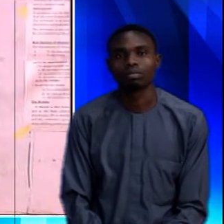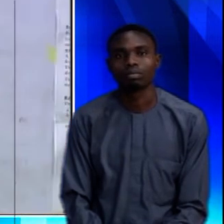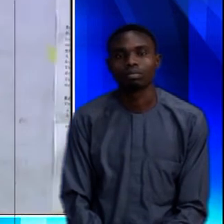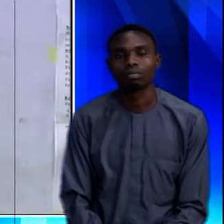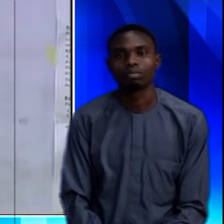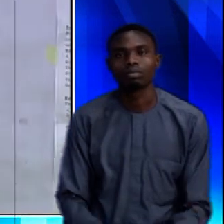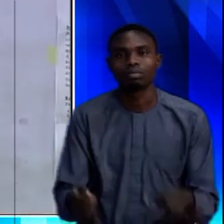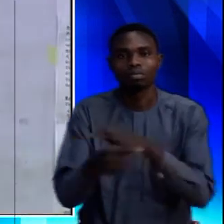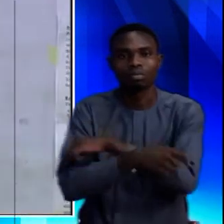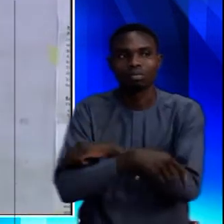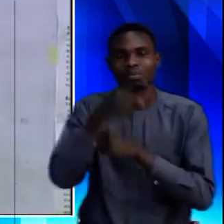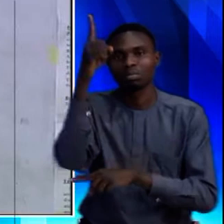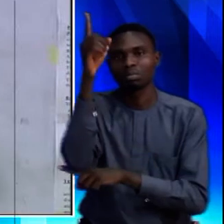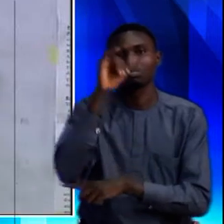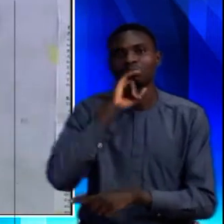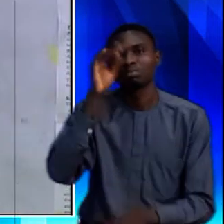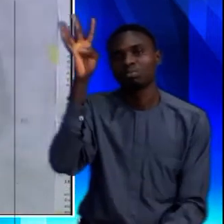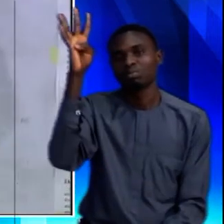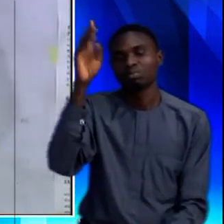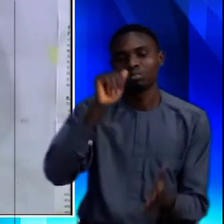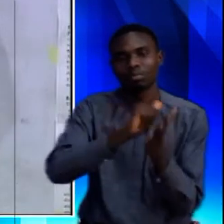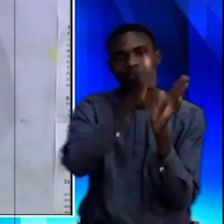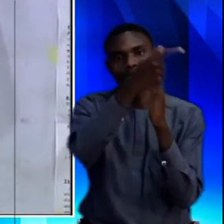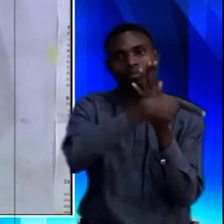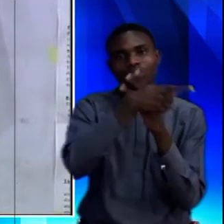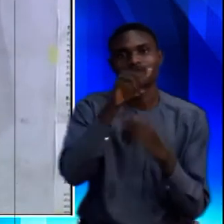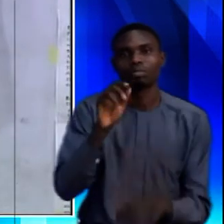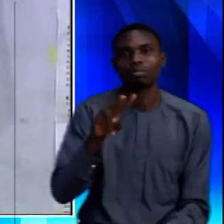And today's date is 14th April.